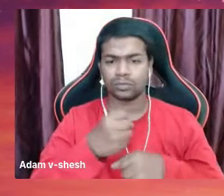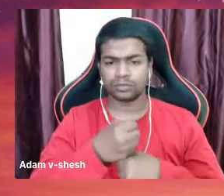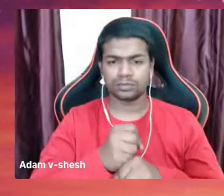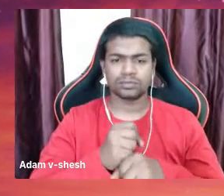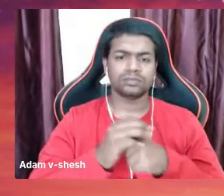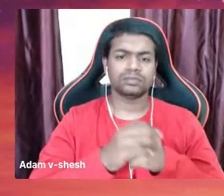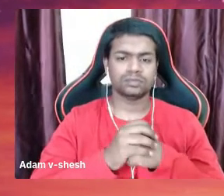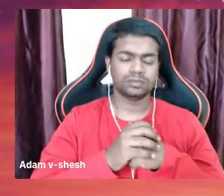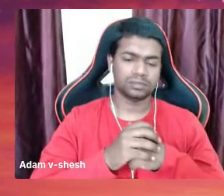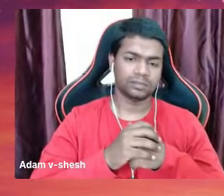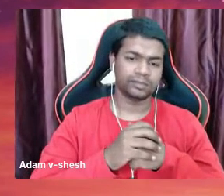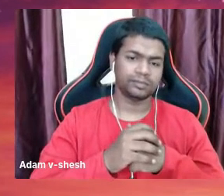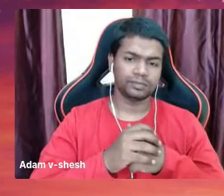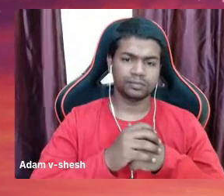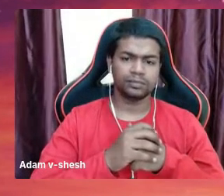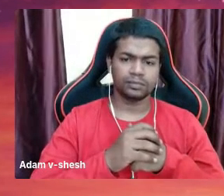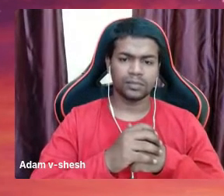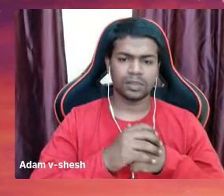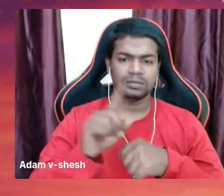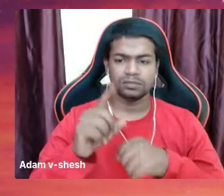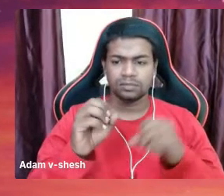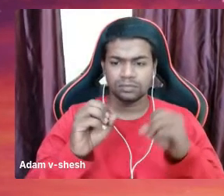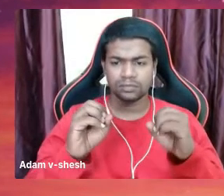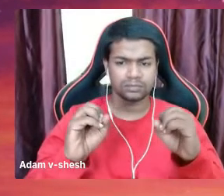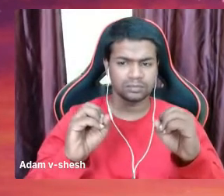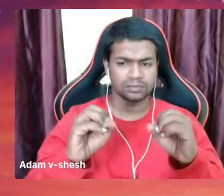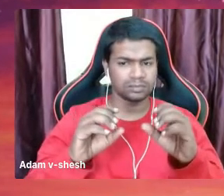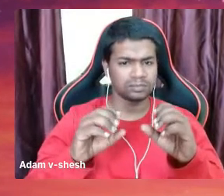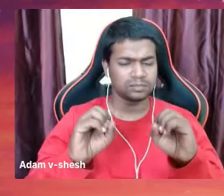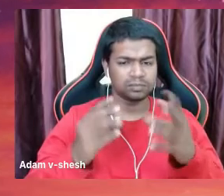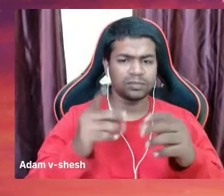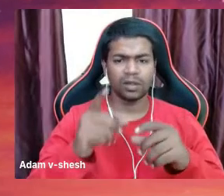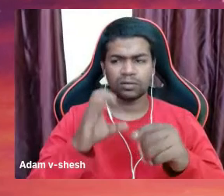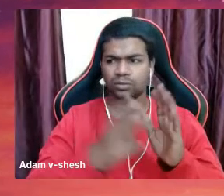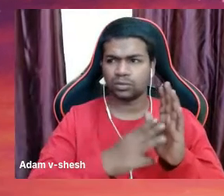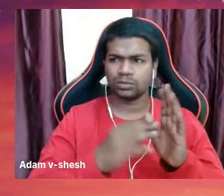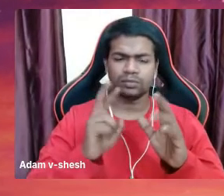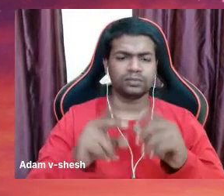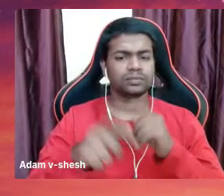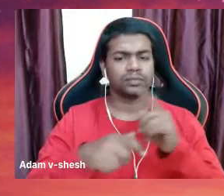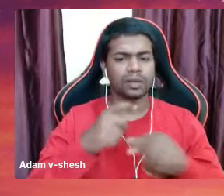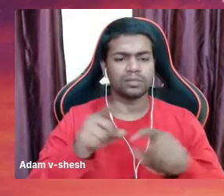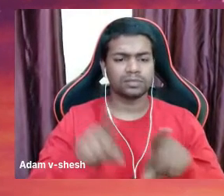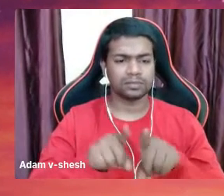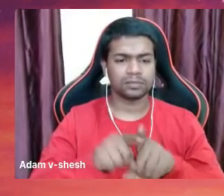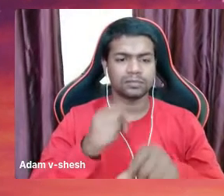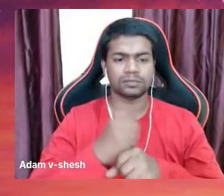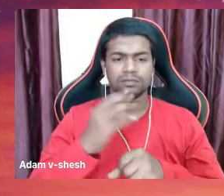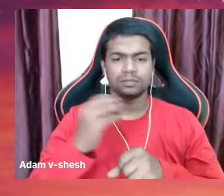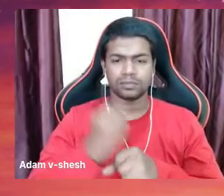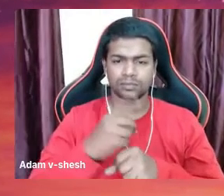around themselves. And one of the established ways or one of the common ways in which companies like Google,